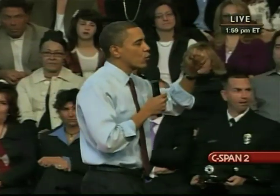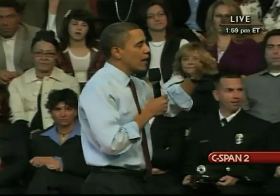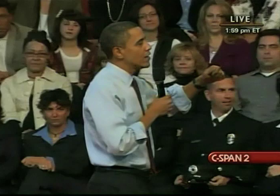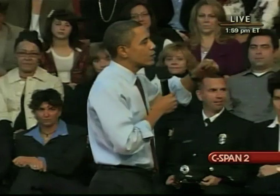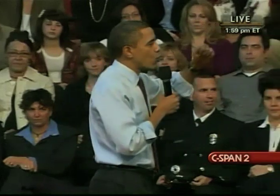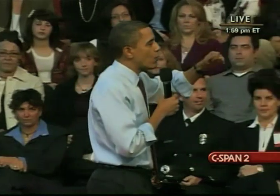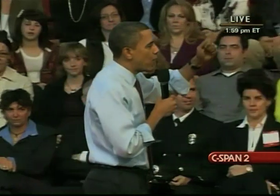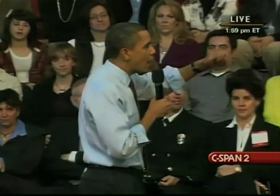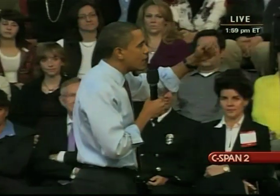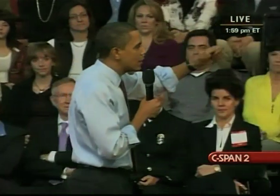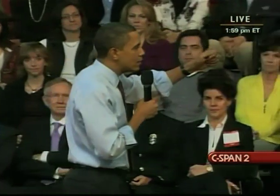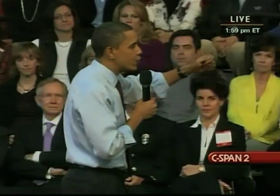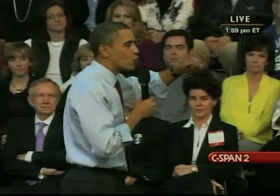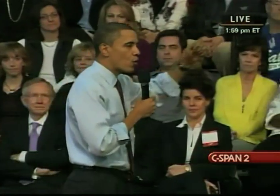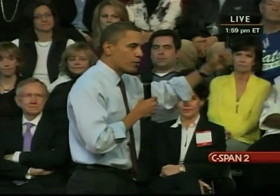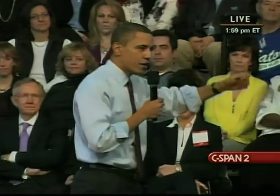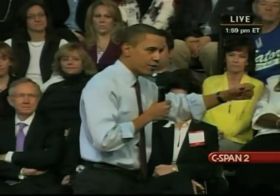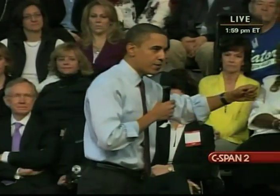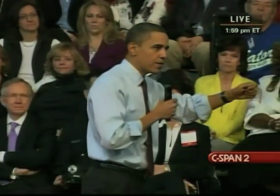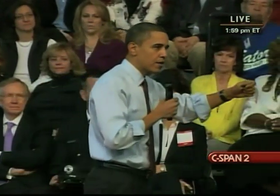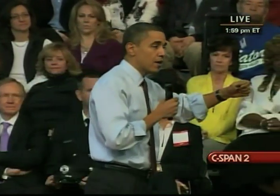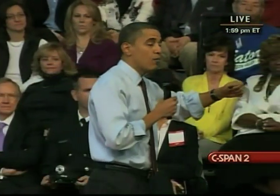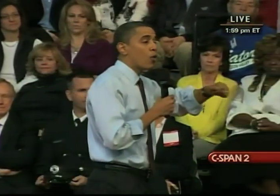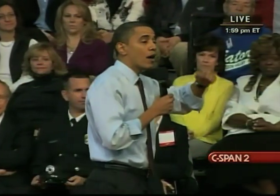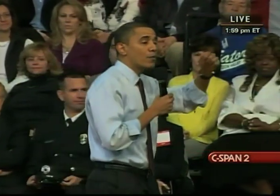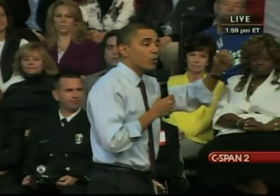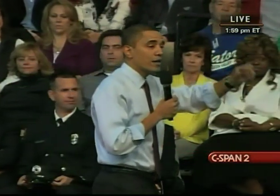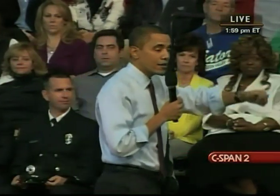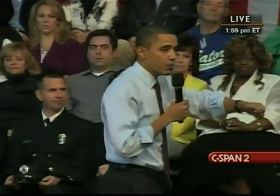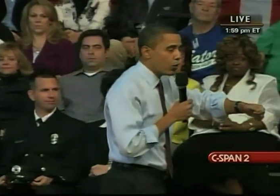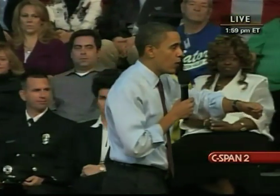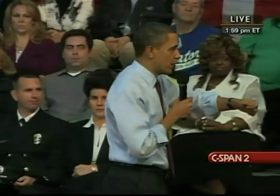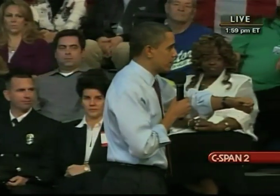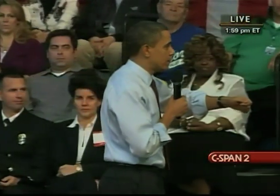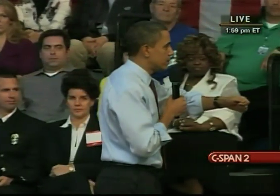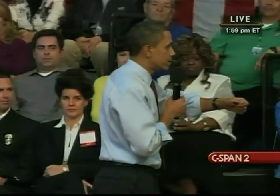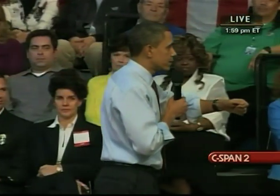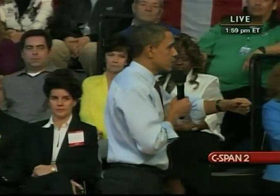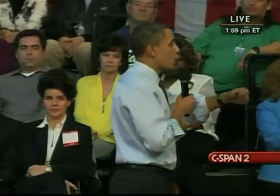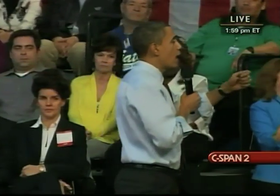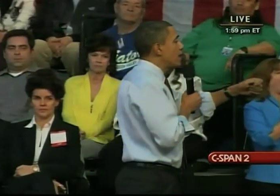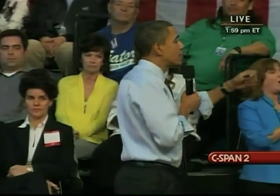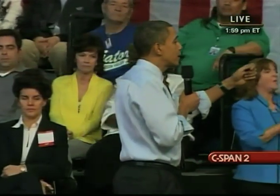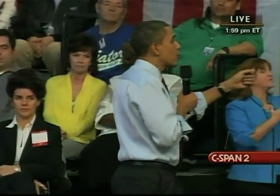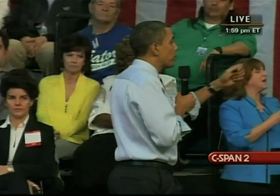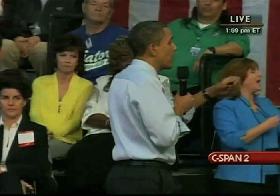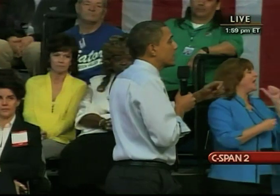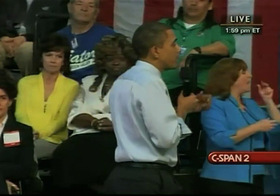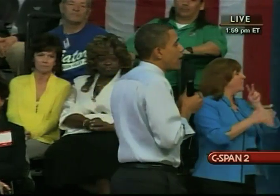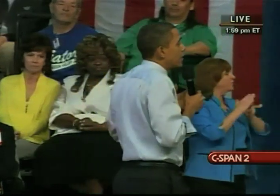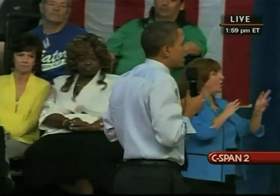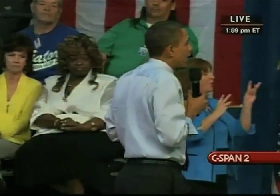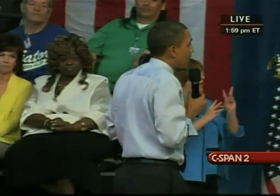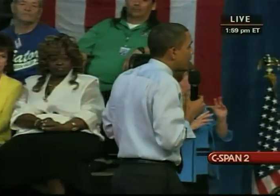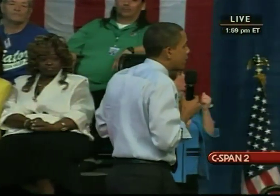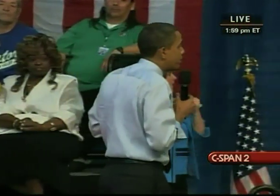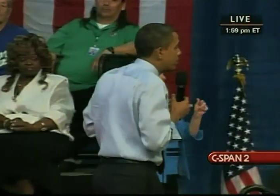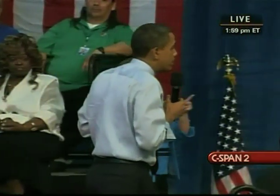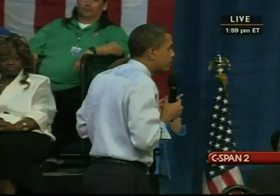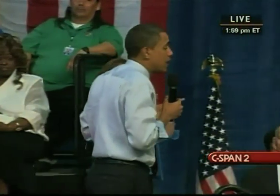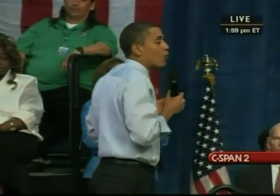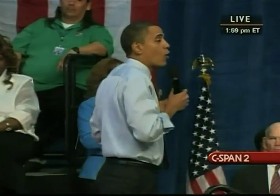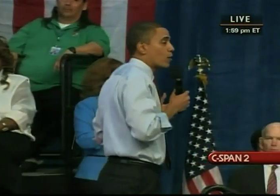that creates more violent storm systems, more unpredictable weather. So any single place might end